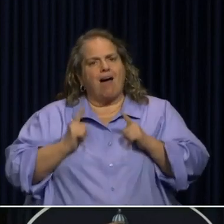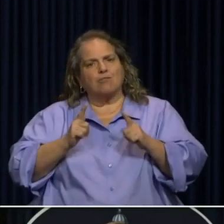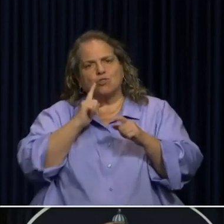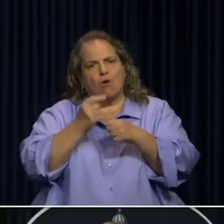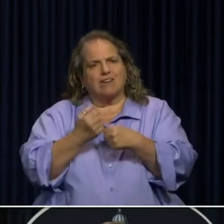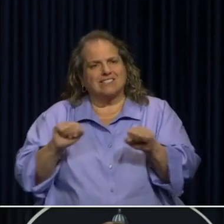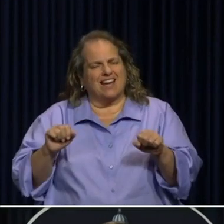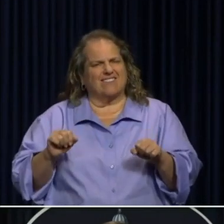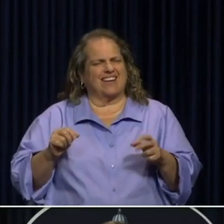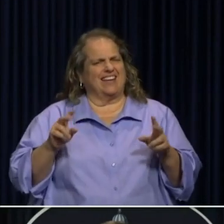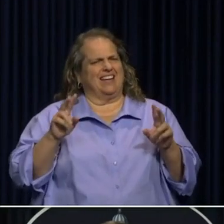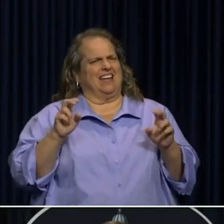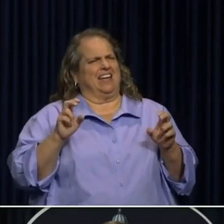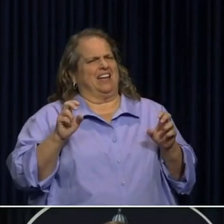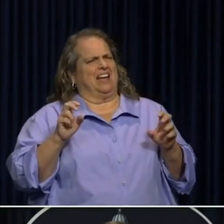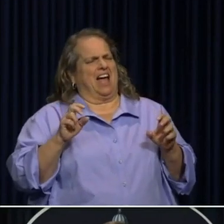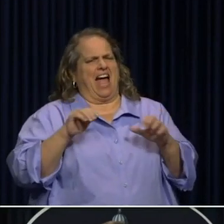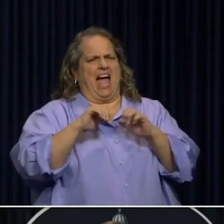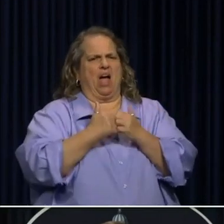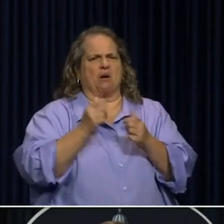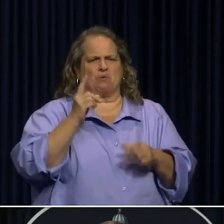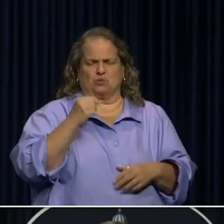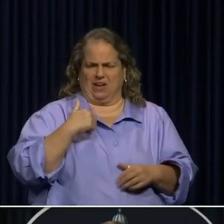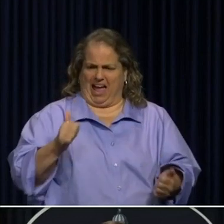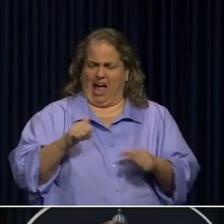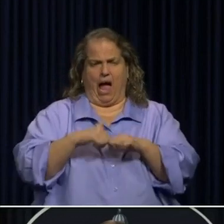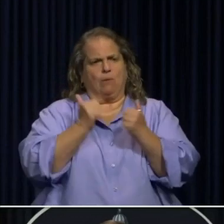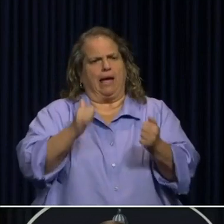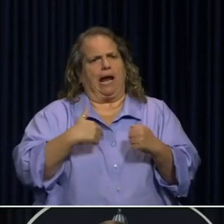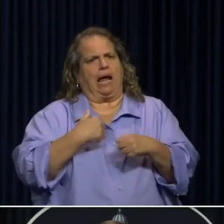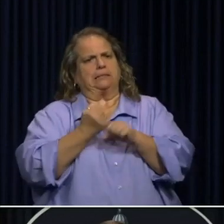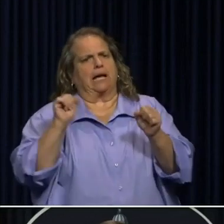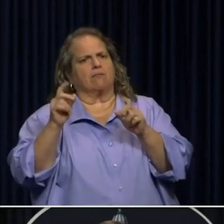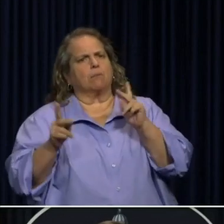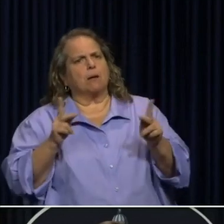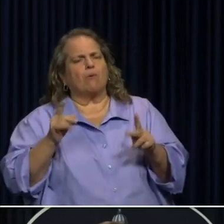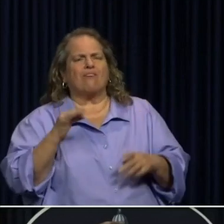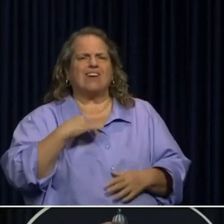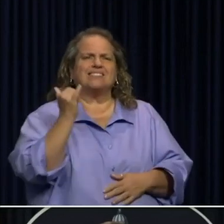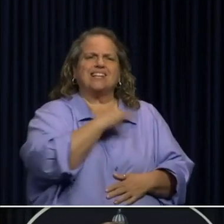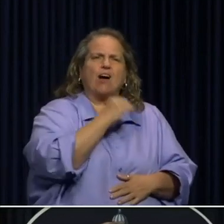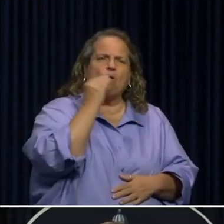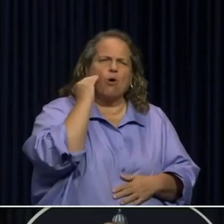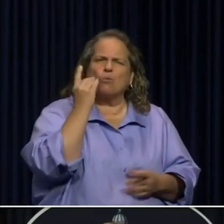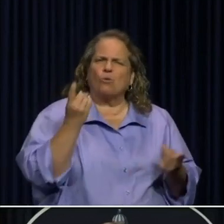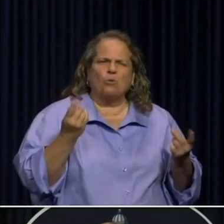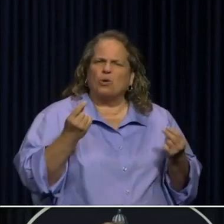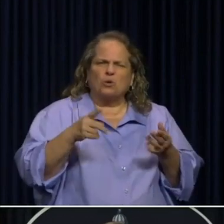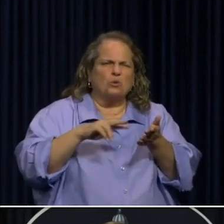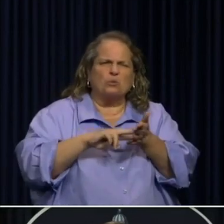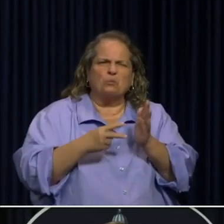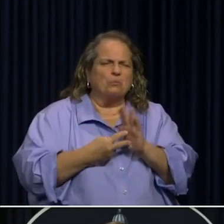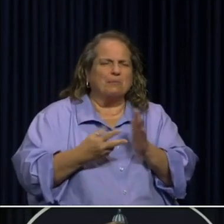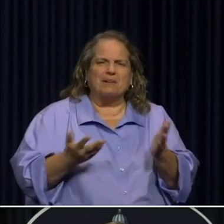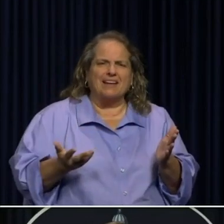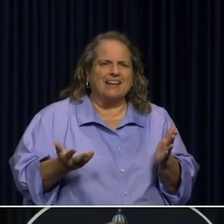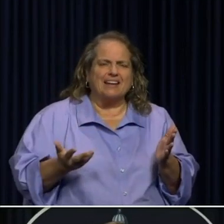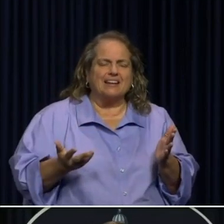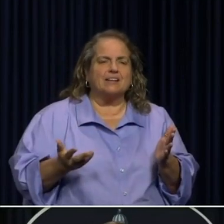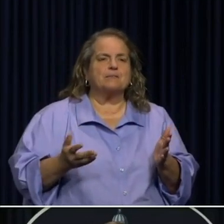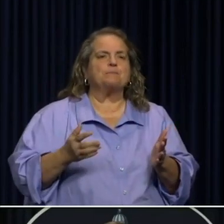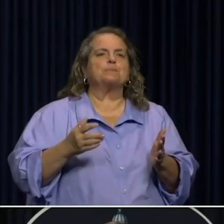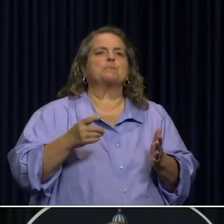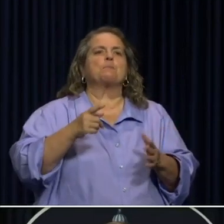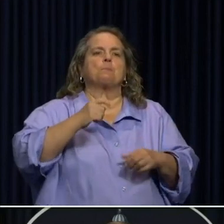kind of hard for us to grasp. It's one of those questions of what do you mean if I just stay at home and don't get out? We